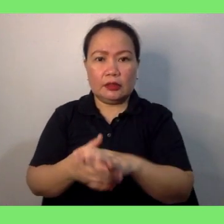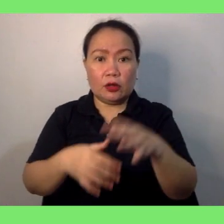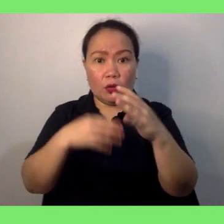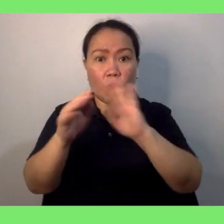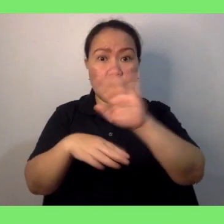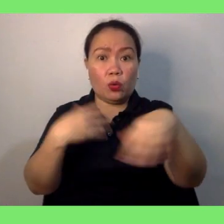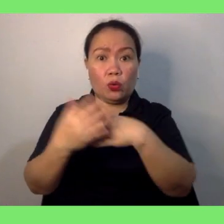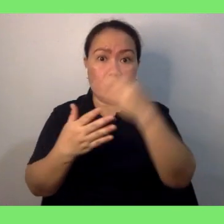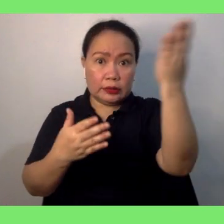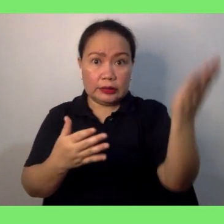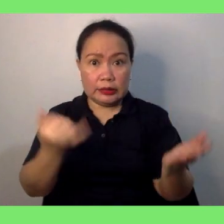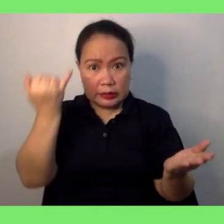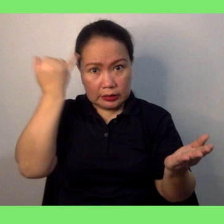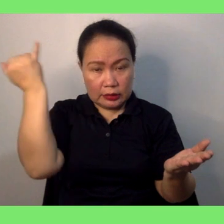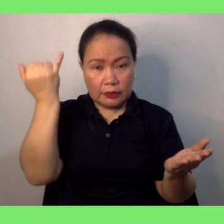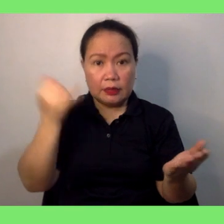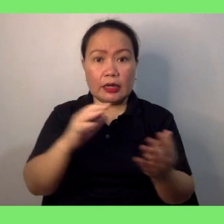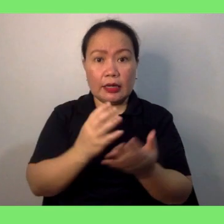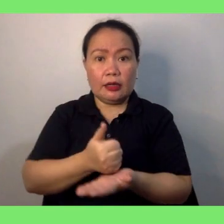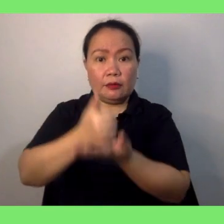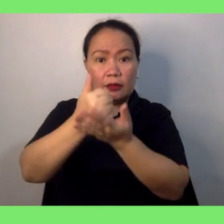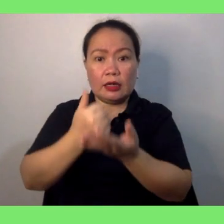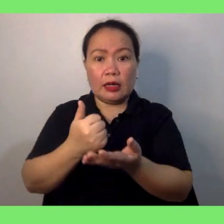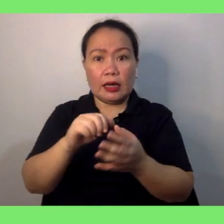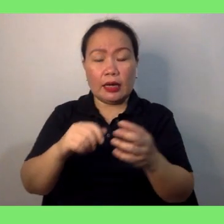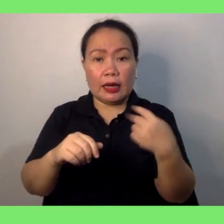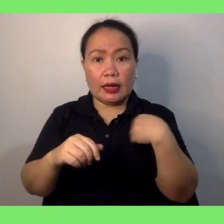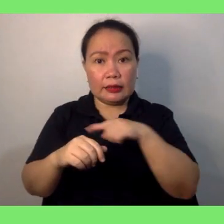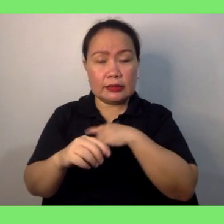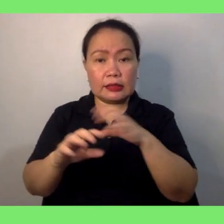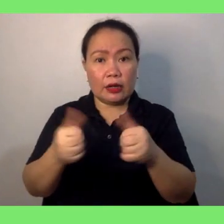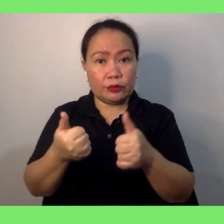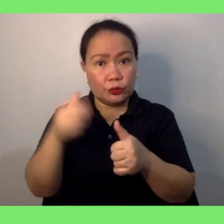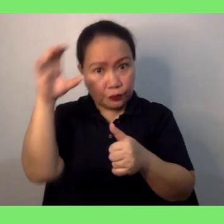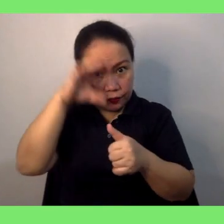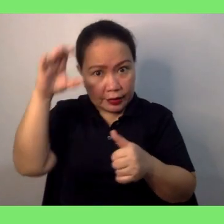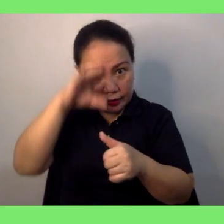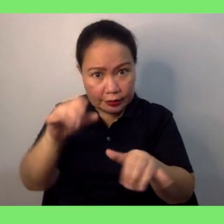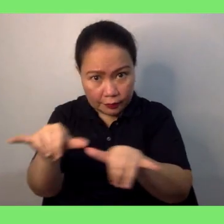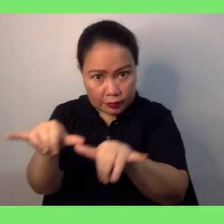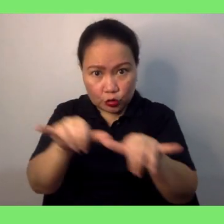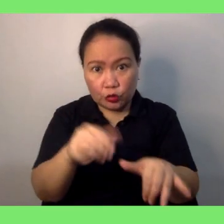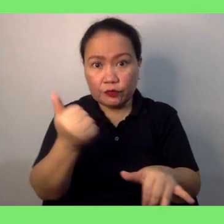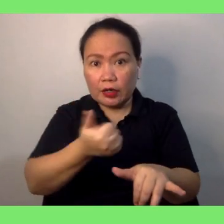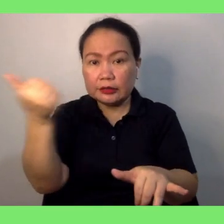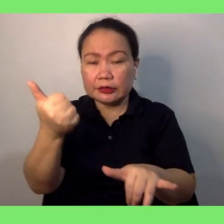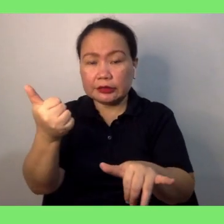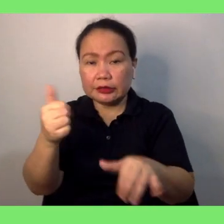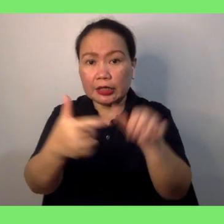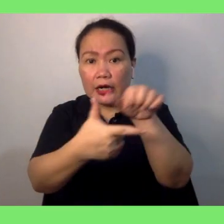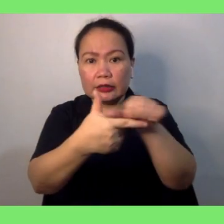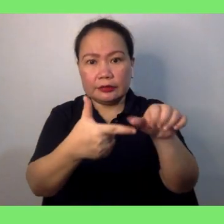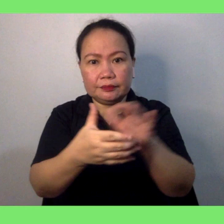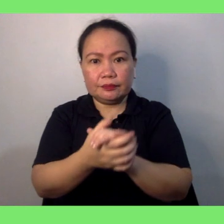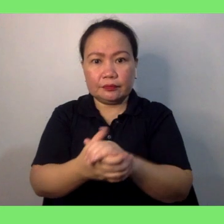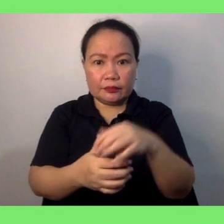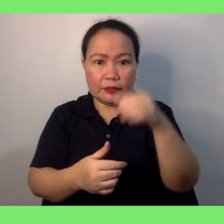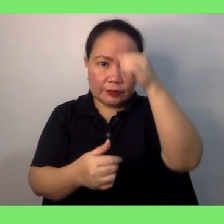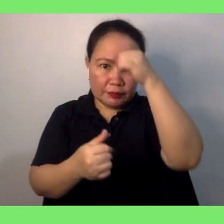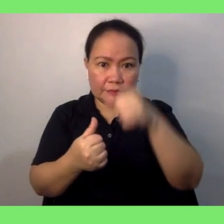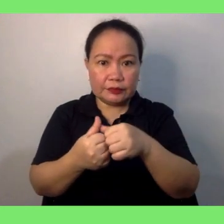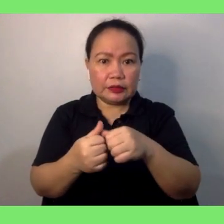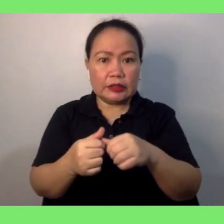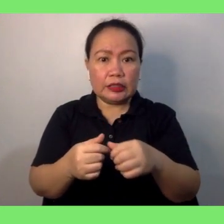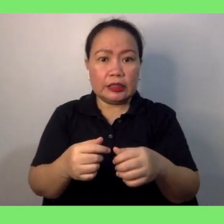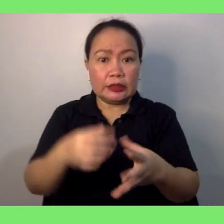on how to find the measures of the other angles. Okay, tatandaan that the conclusion for parallel lines